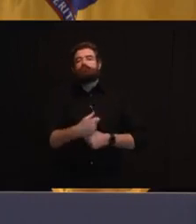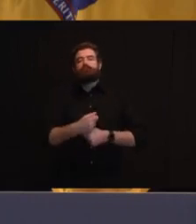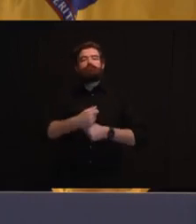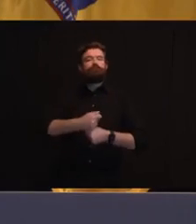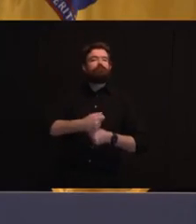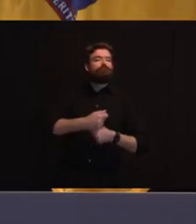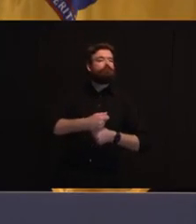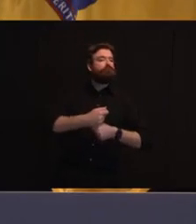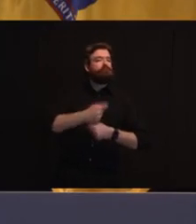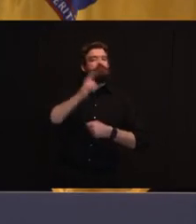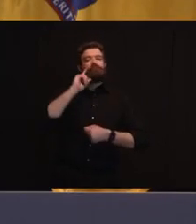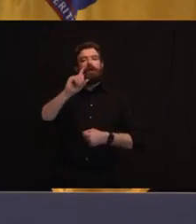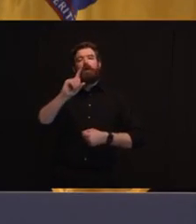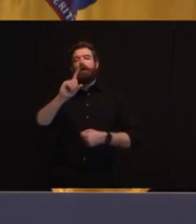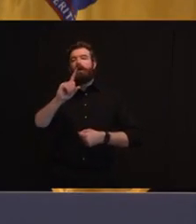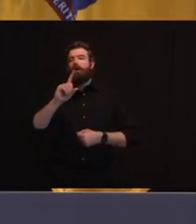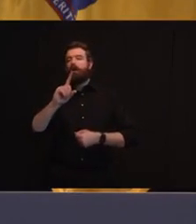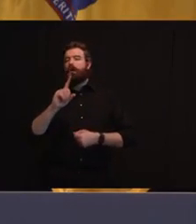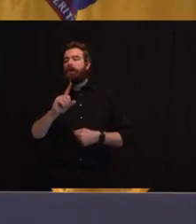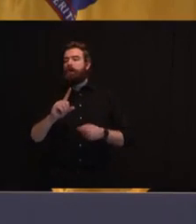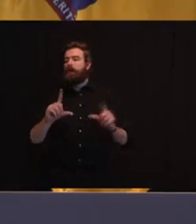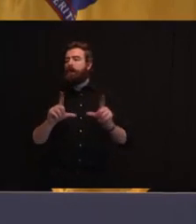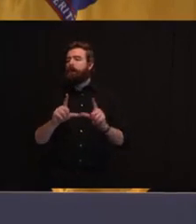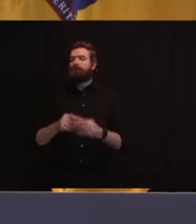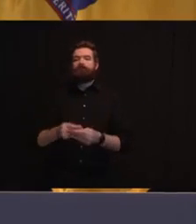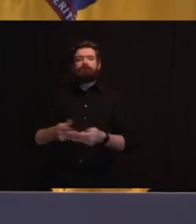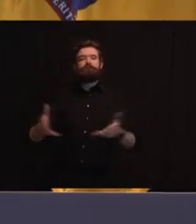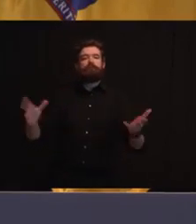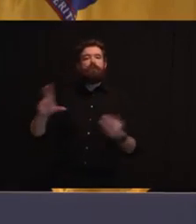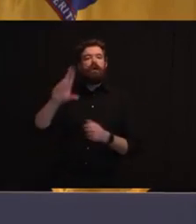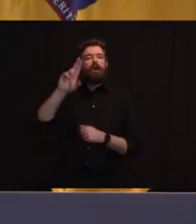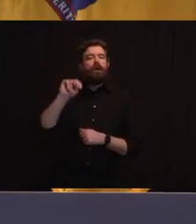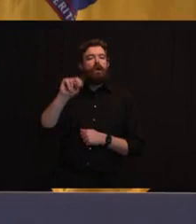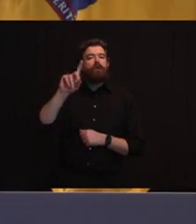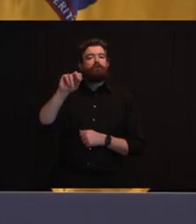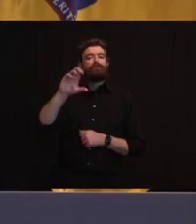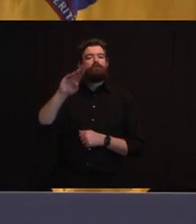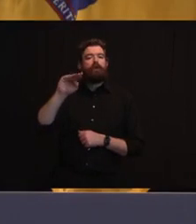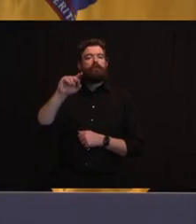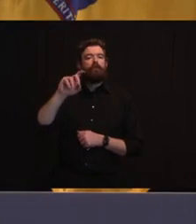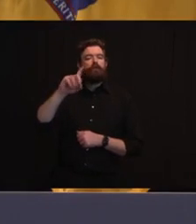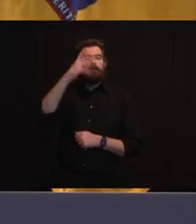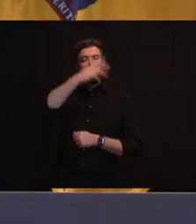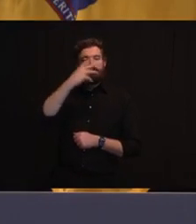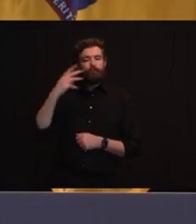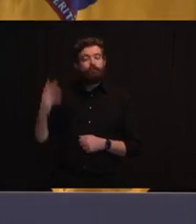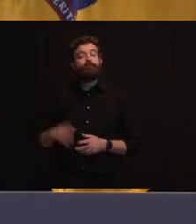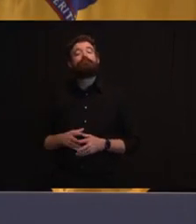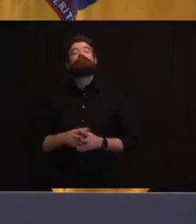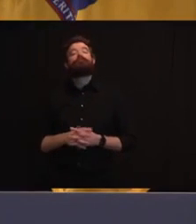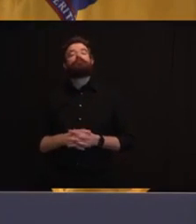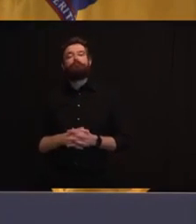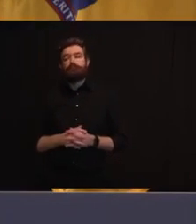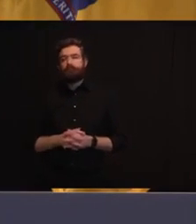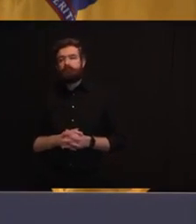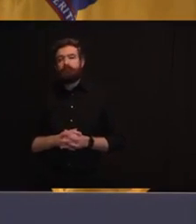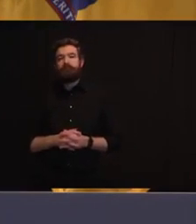have access to the ability to get a license, but this is a point we've made a lot over the